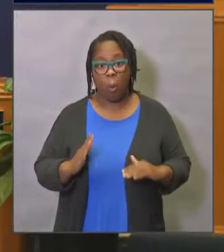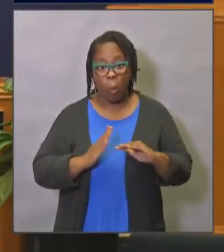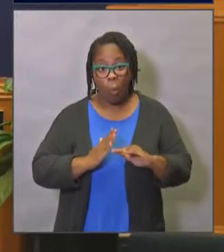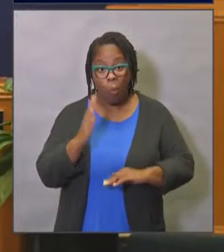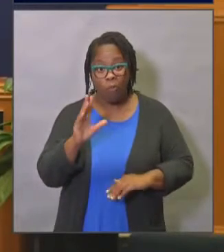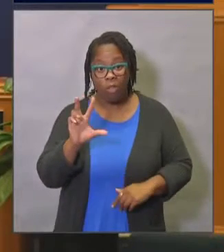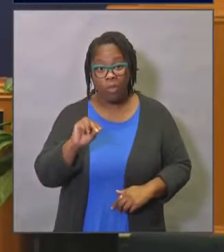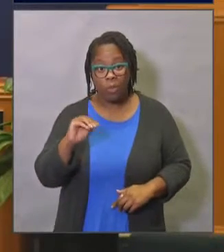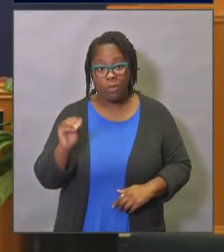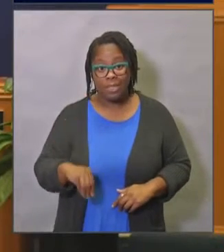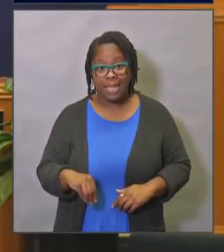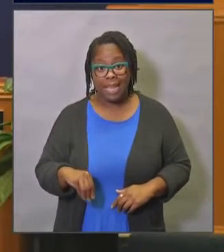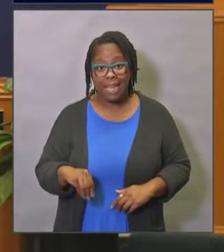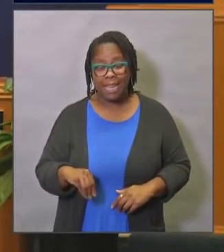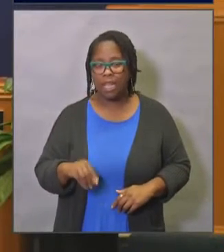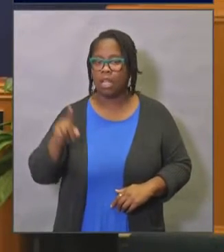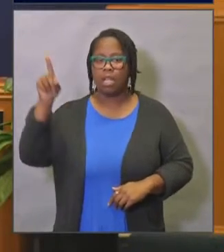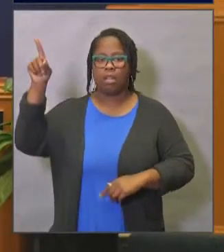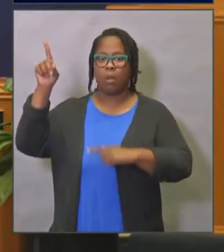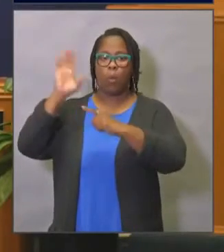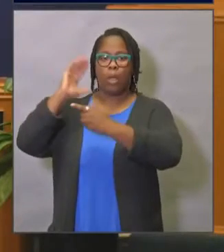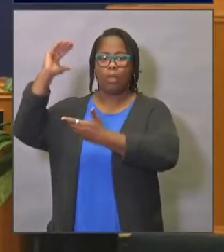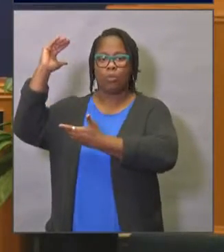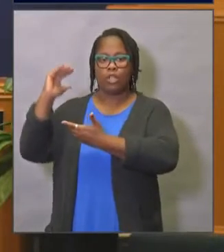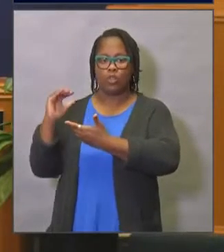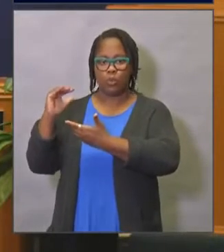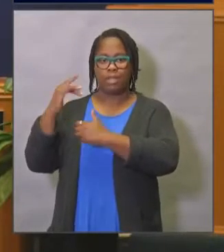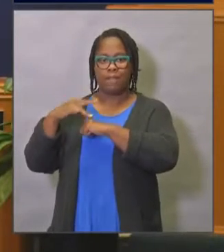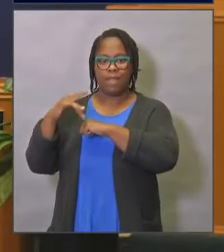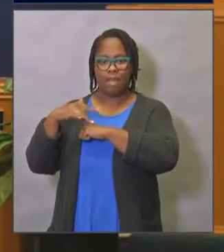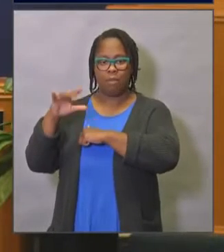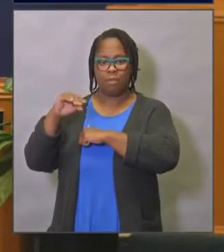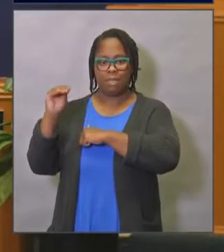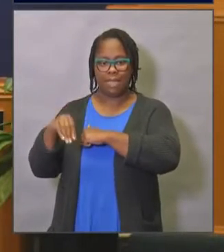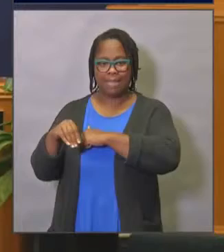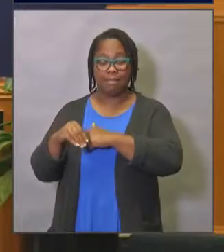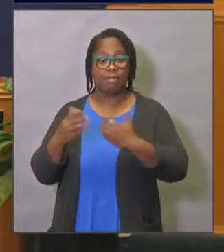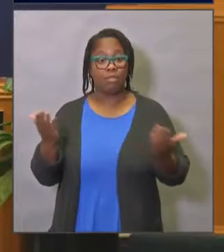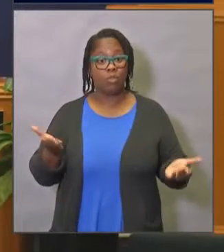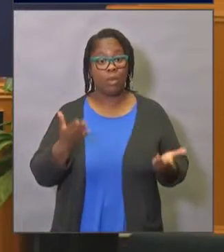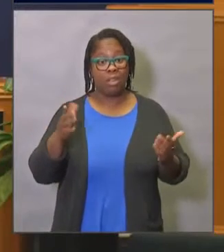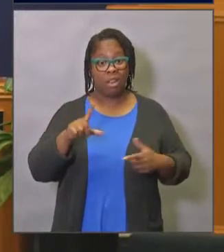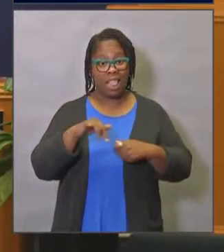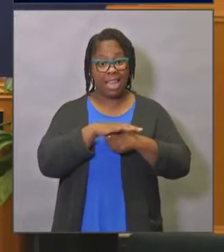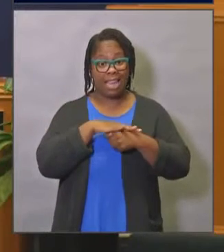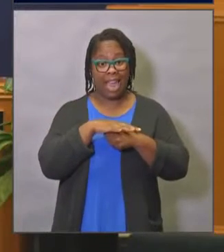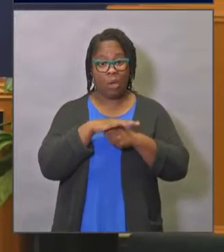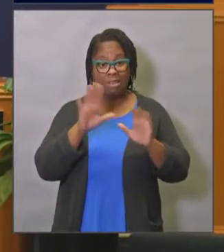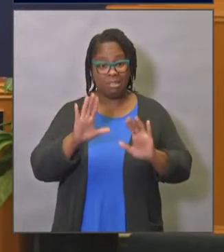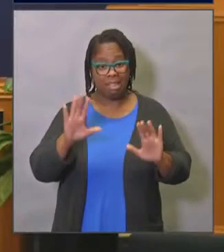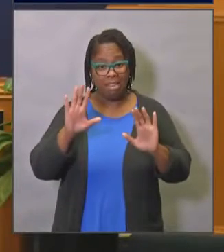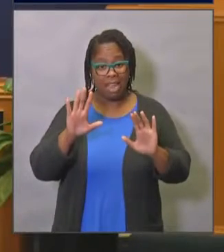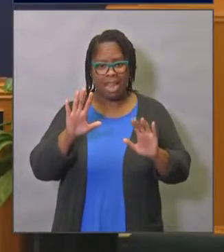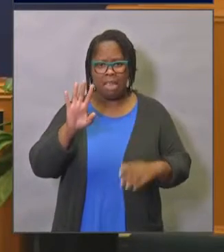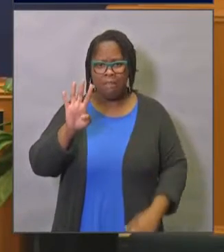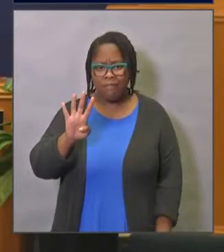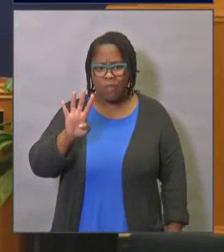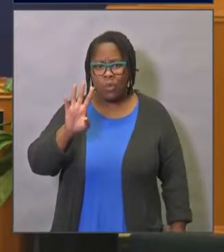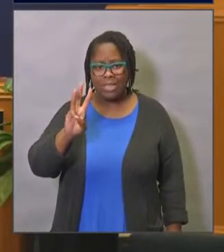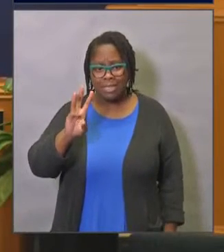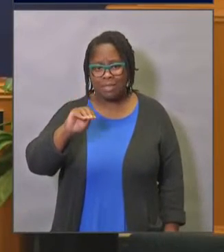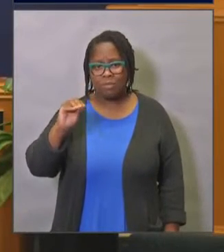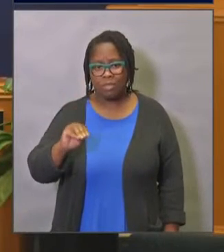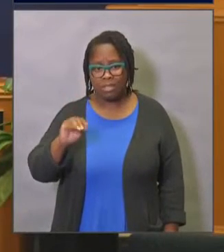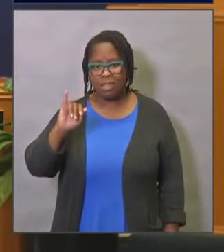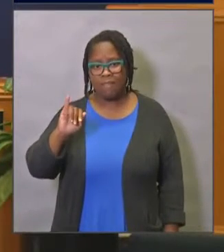get a penalty. So here in LA County, I think on Sunday maybe we had about 46% of ICU beds